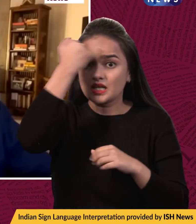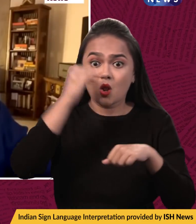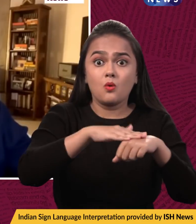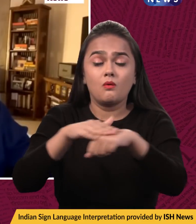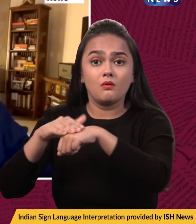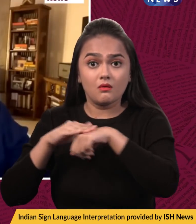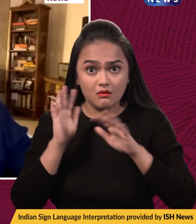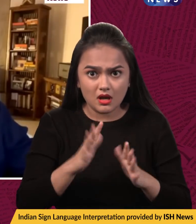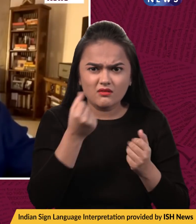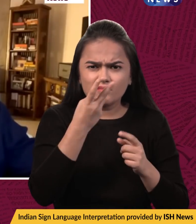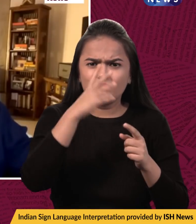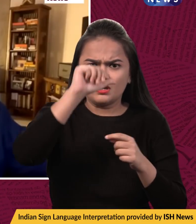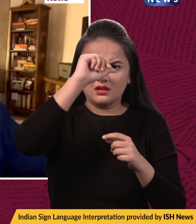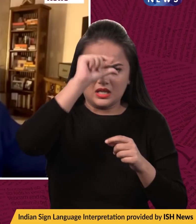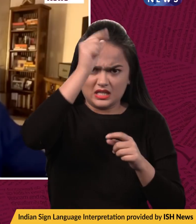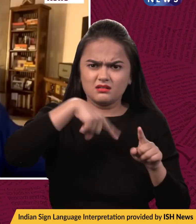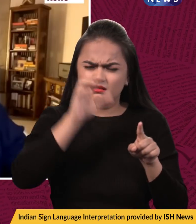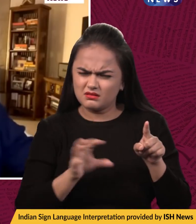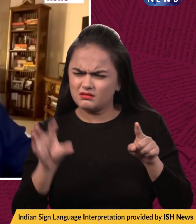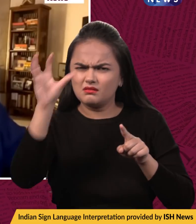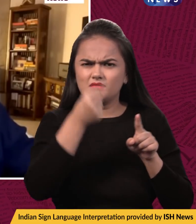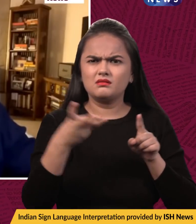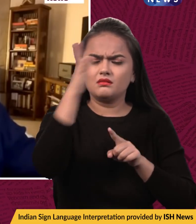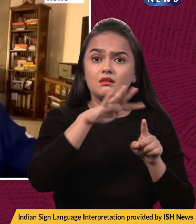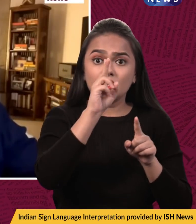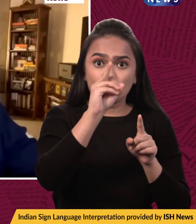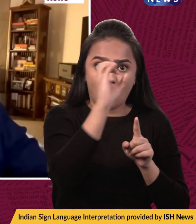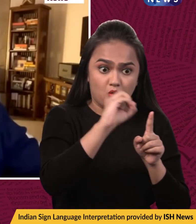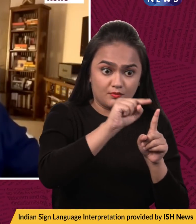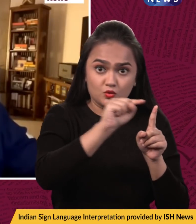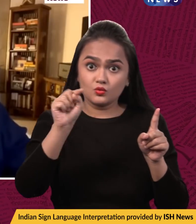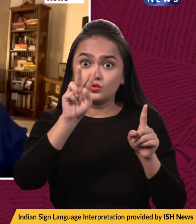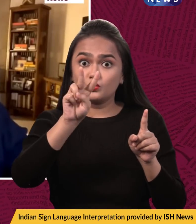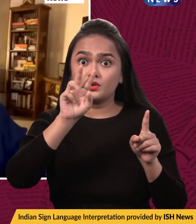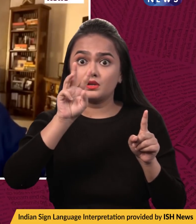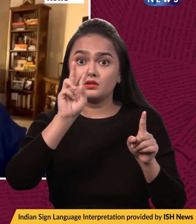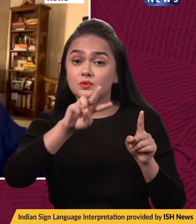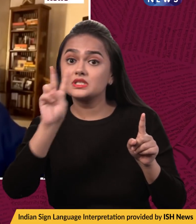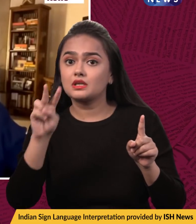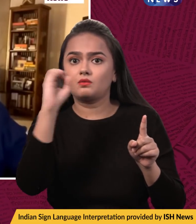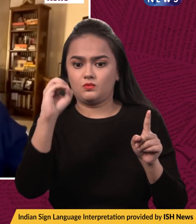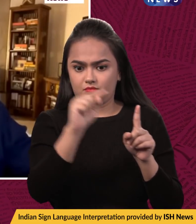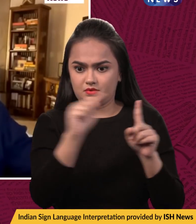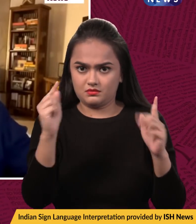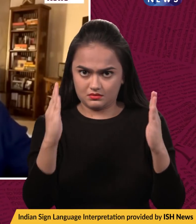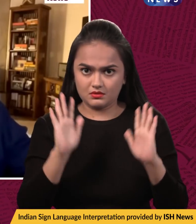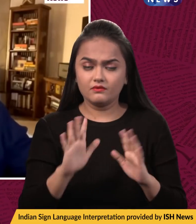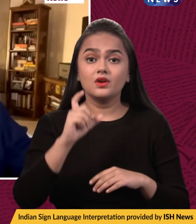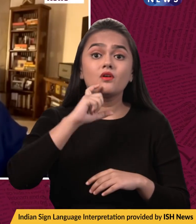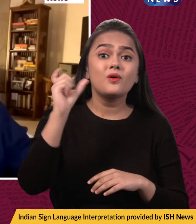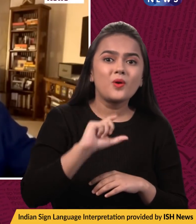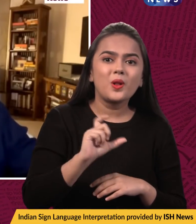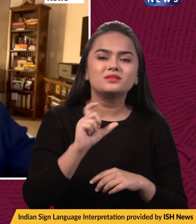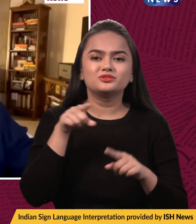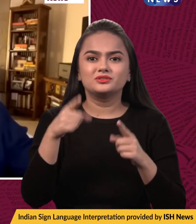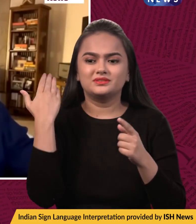have been issued in majority parts of the state for October 20th to October 22nd. Colleges